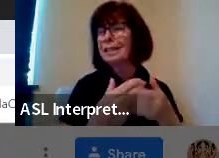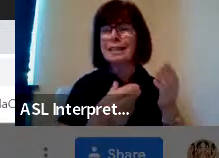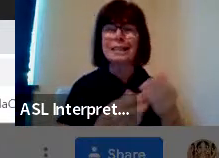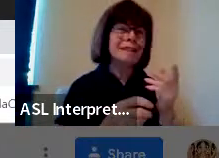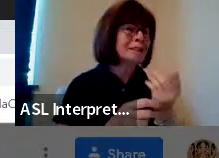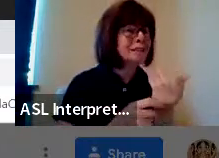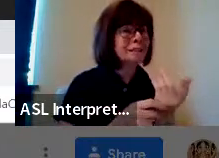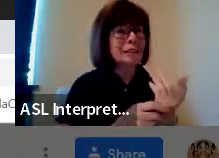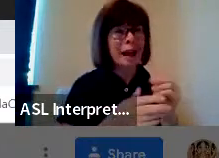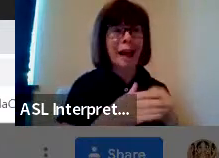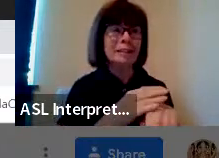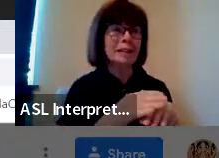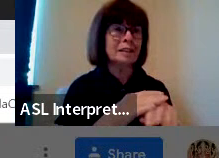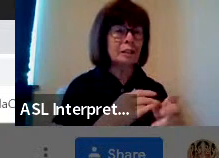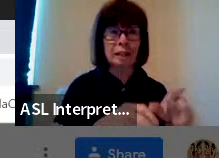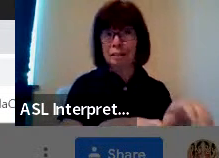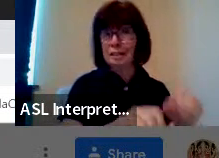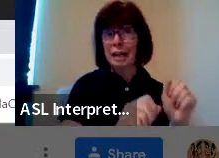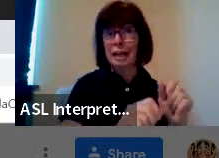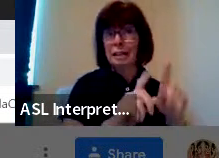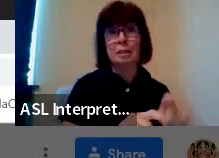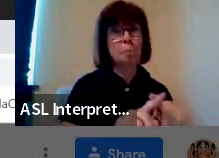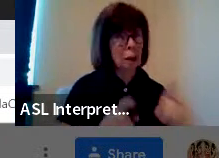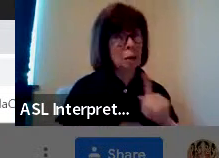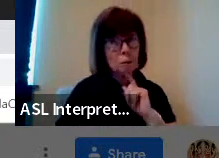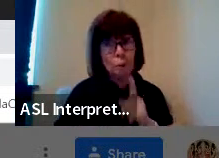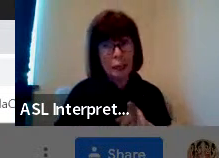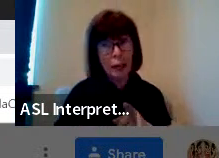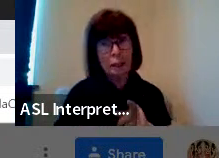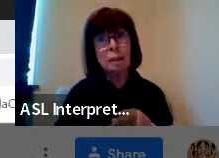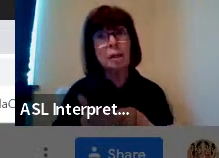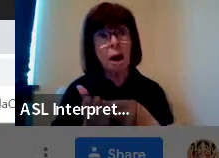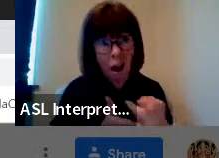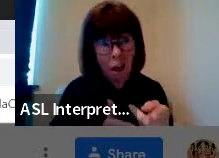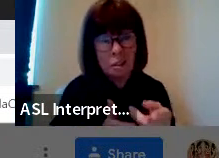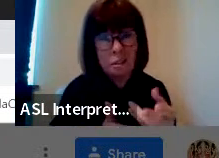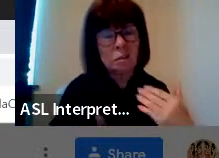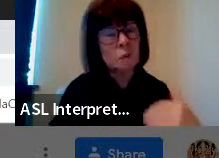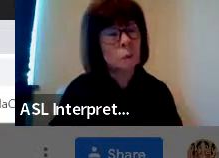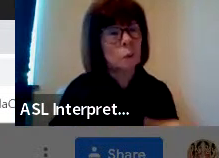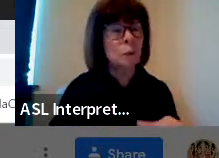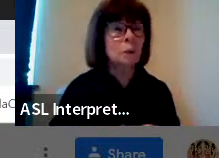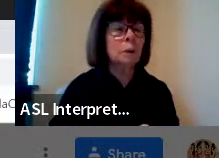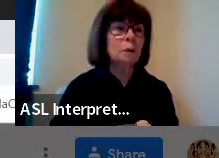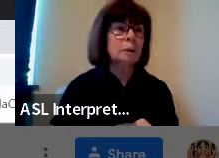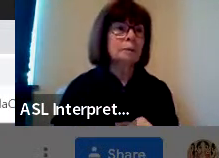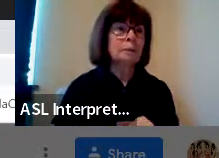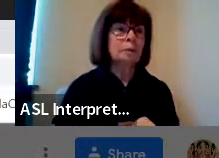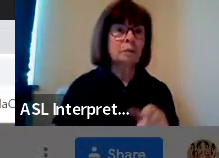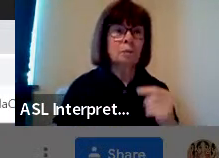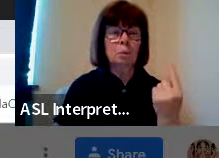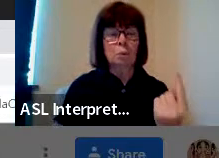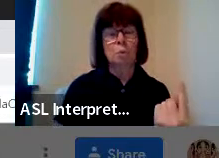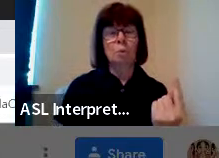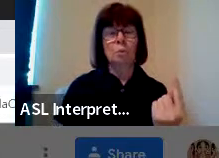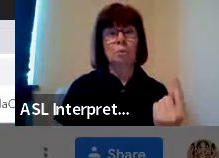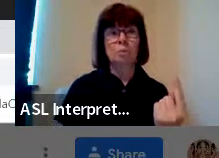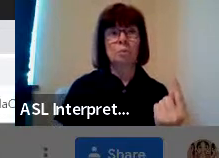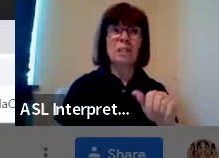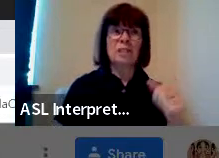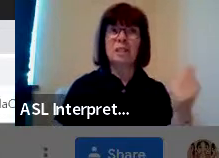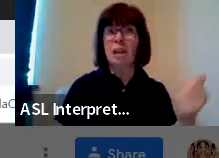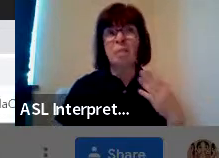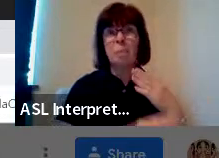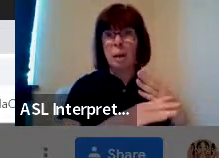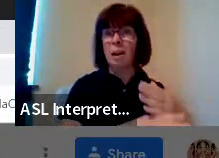take the test. But in reality, like, let's be honest, like that is one of the, like, that's another huge